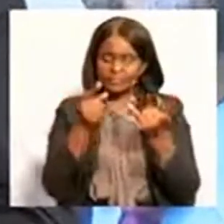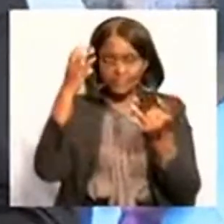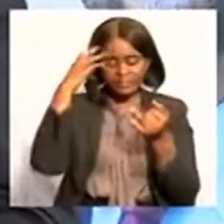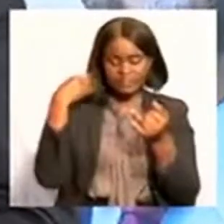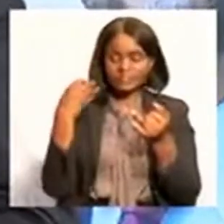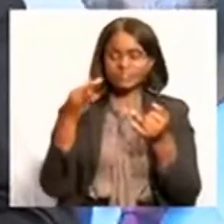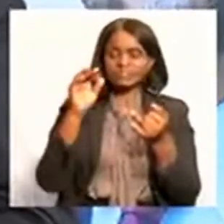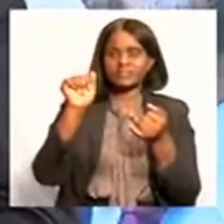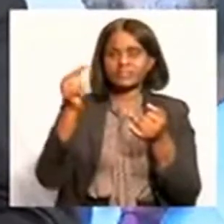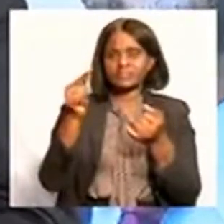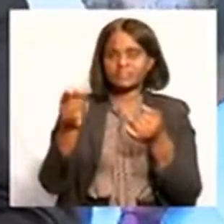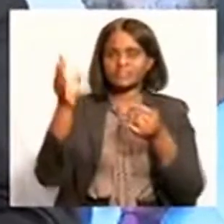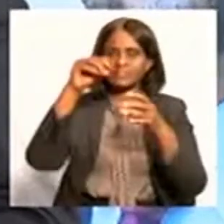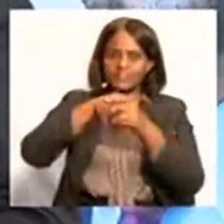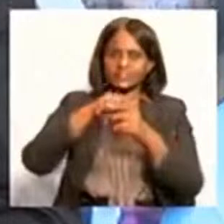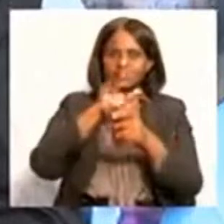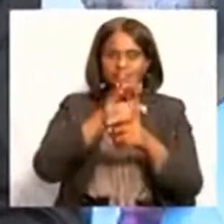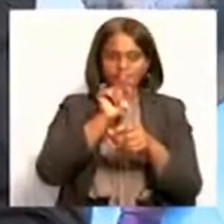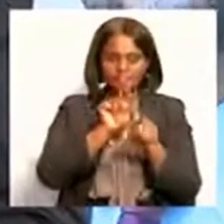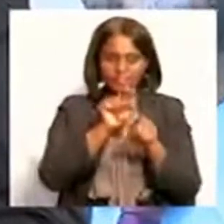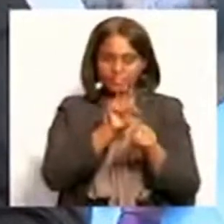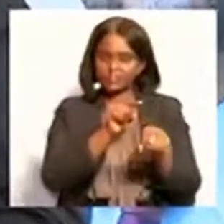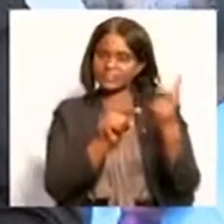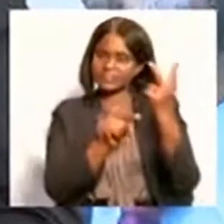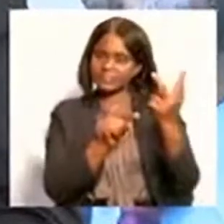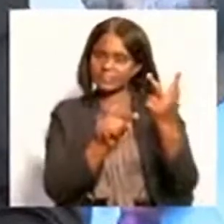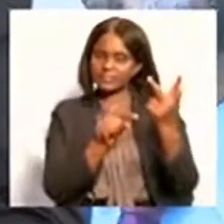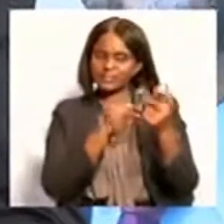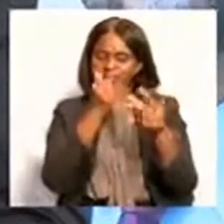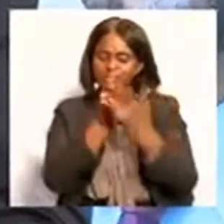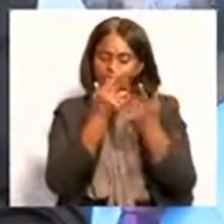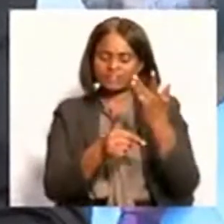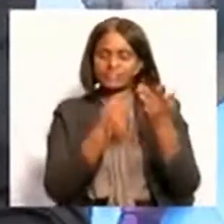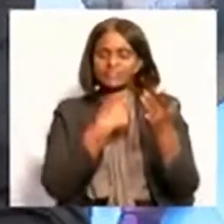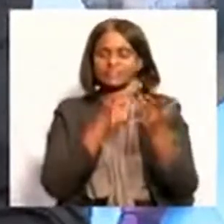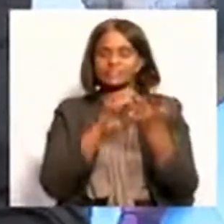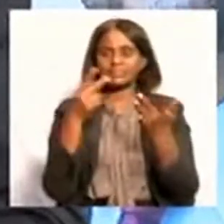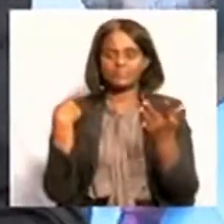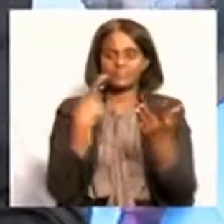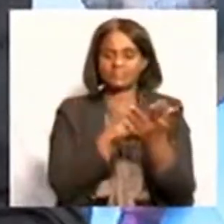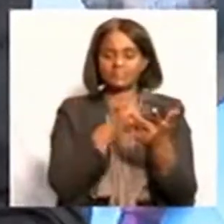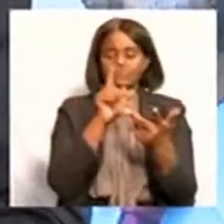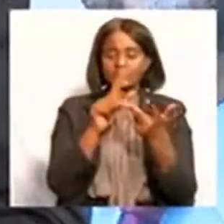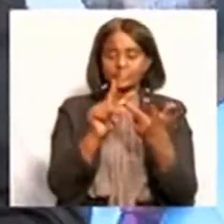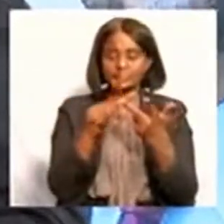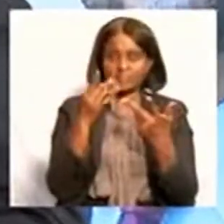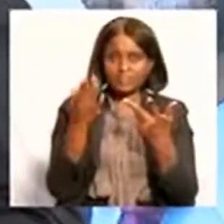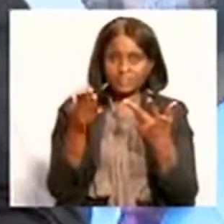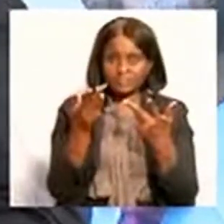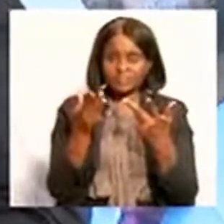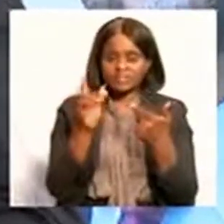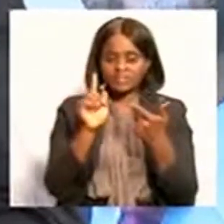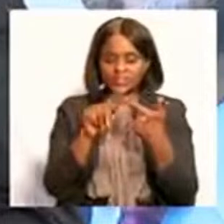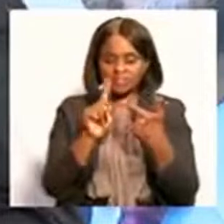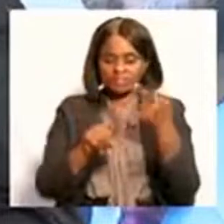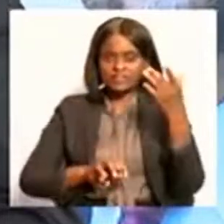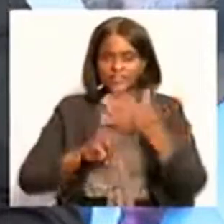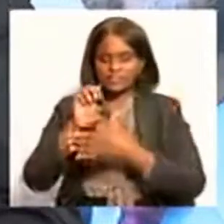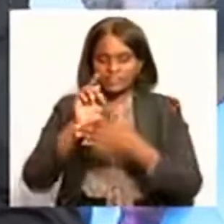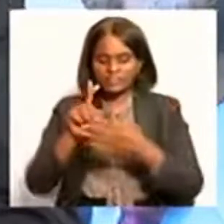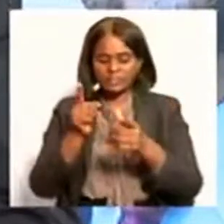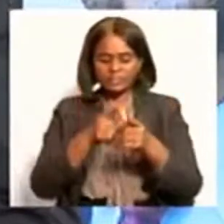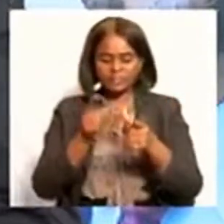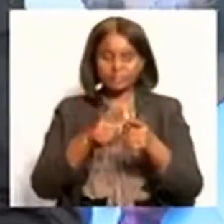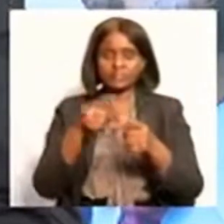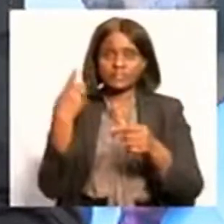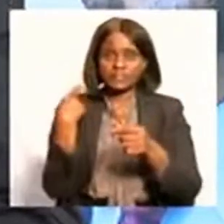General comes in. So these are the 3 parties that are there. So the Parliament on the apex, the Executive, Parliament of